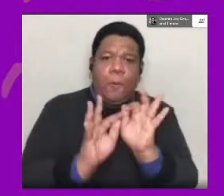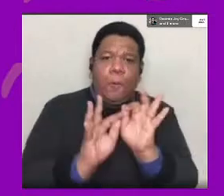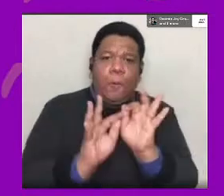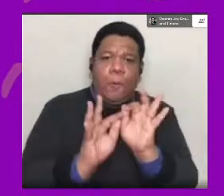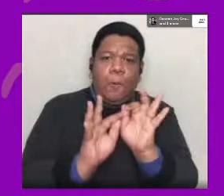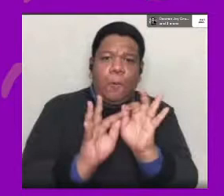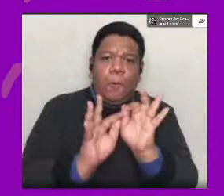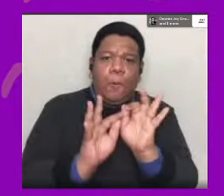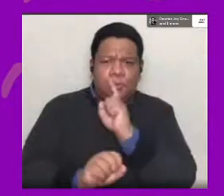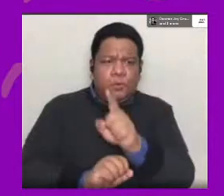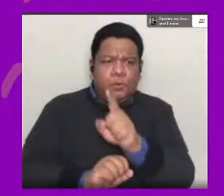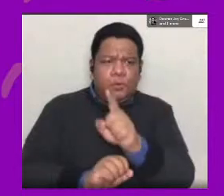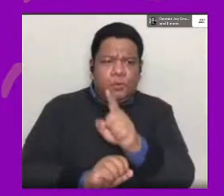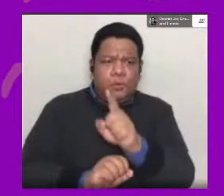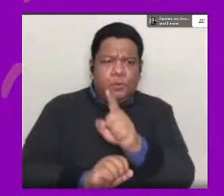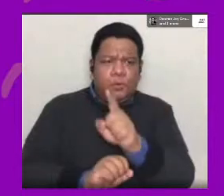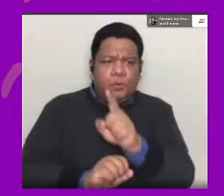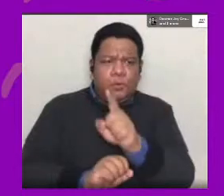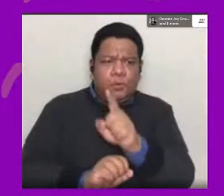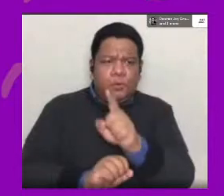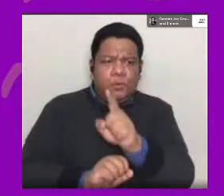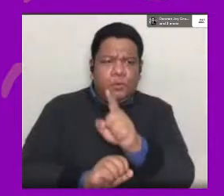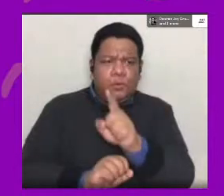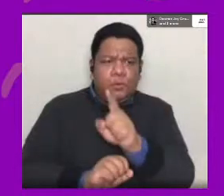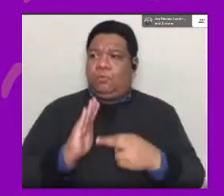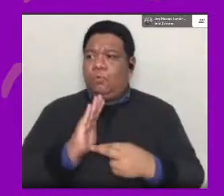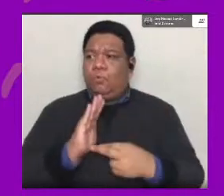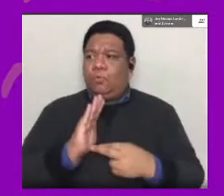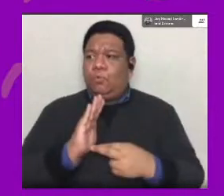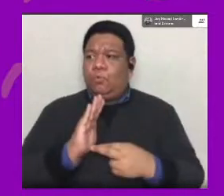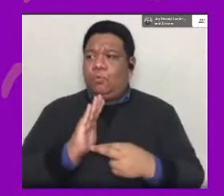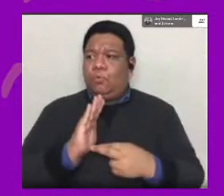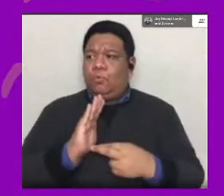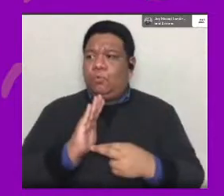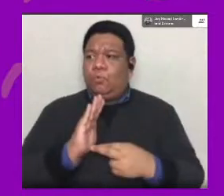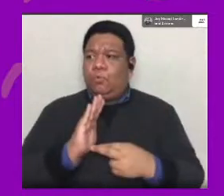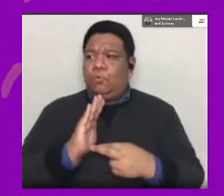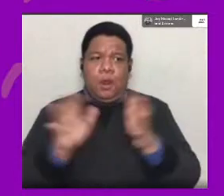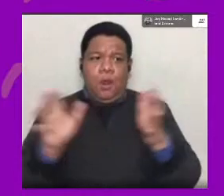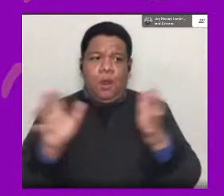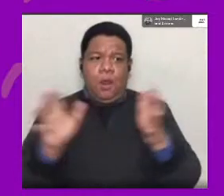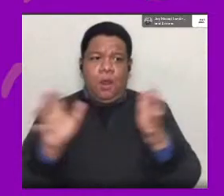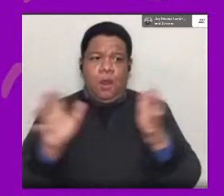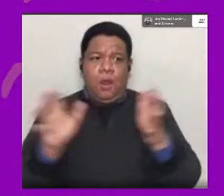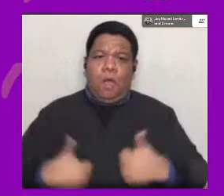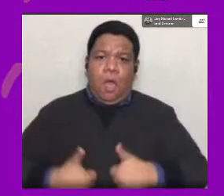not leaving those without internet, without permanent addresses, without